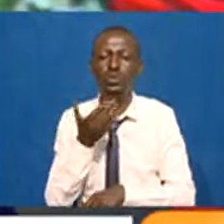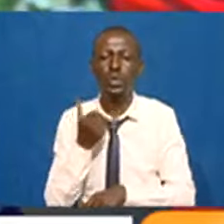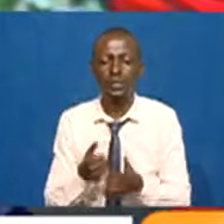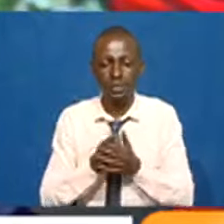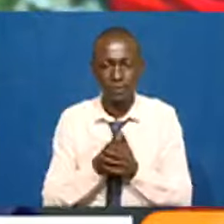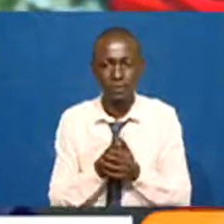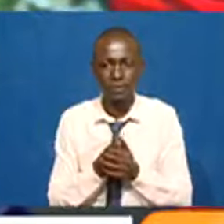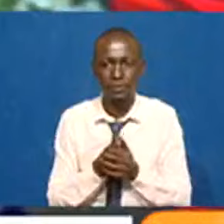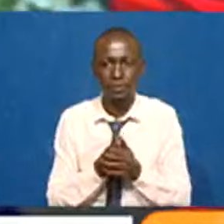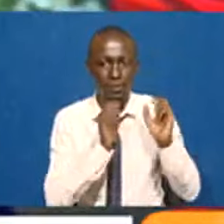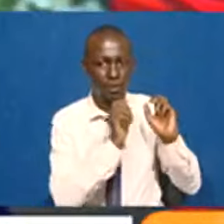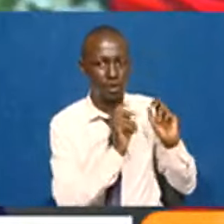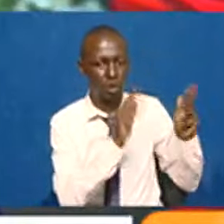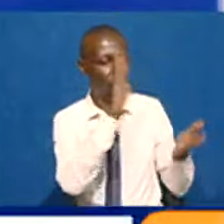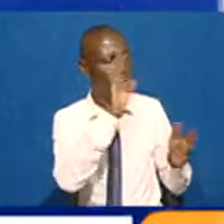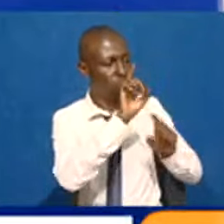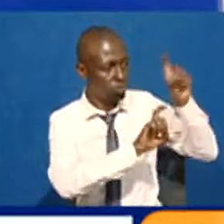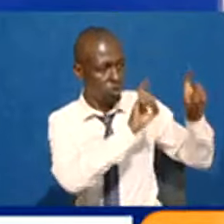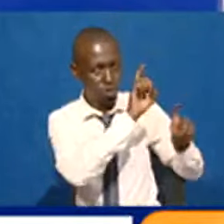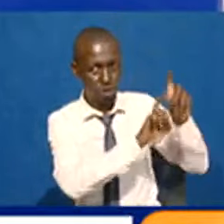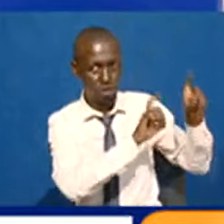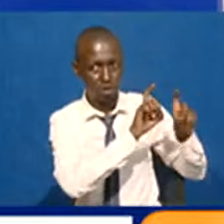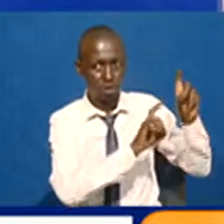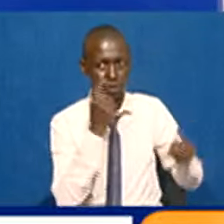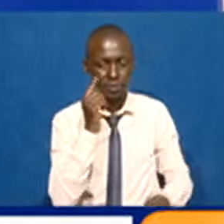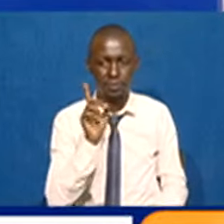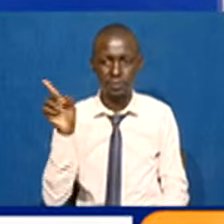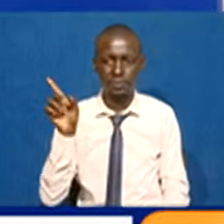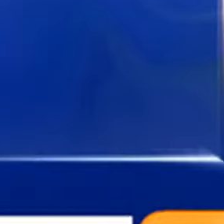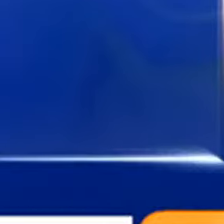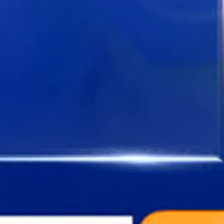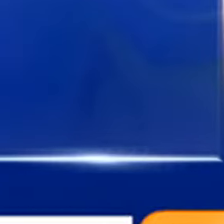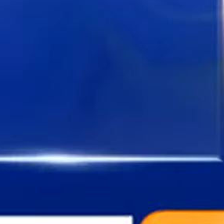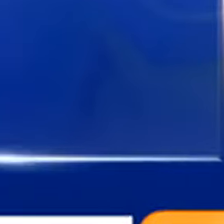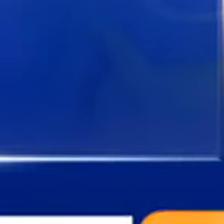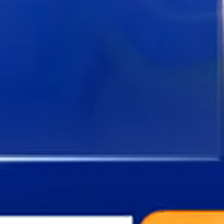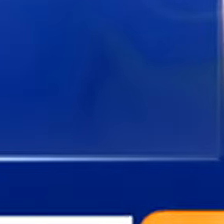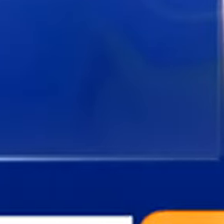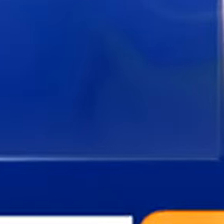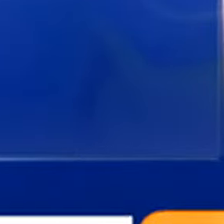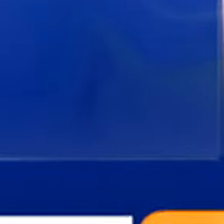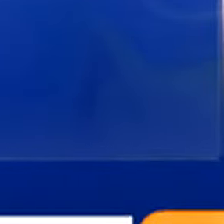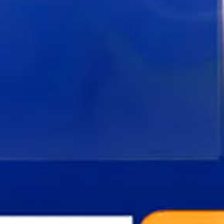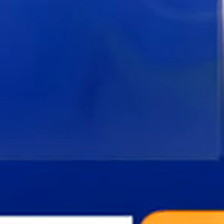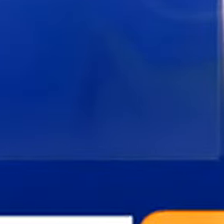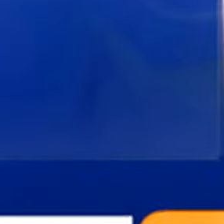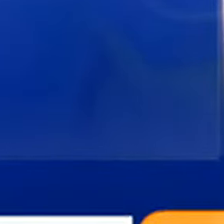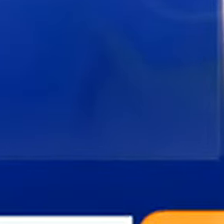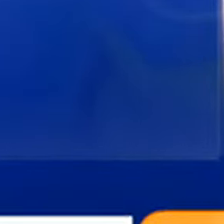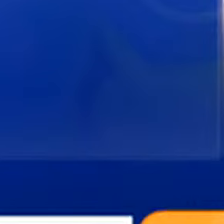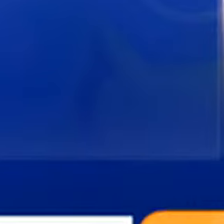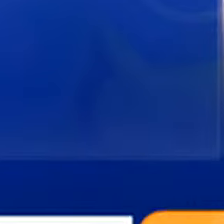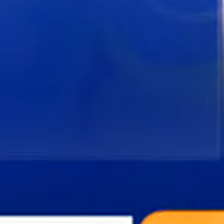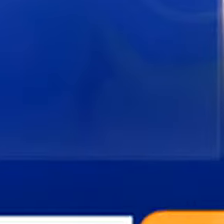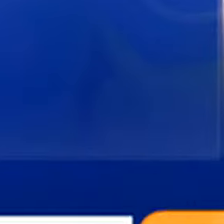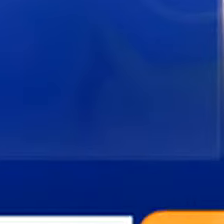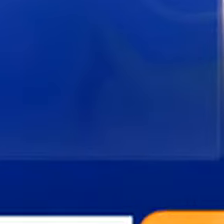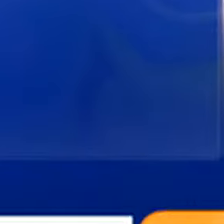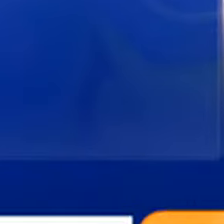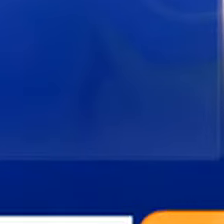Yes. All right, let's bring up more questions coming through, and I have to take a quick break here, but I'll come back with more questions. I'll try and have them answered as much as we can. Ryan